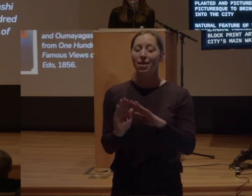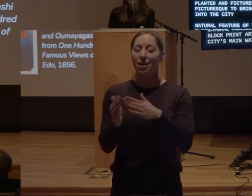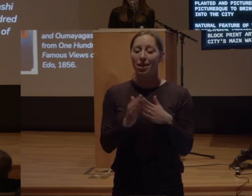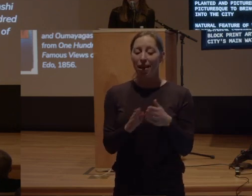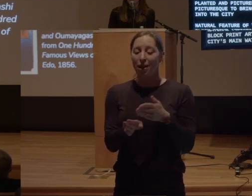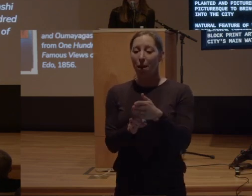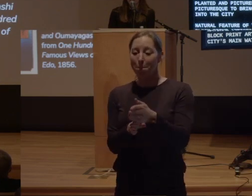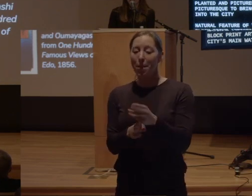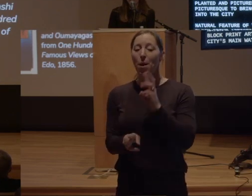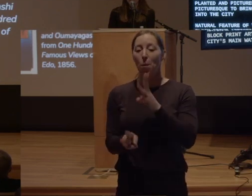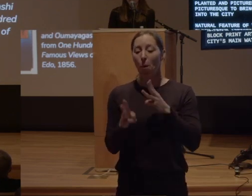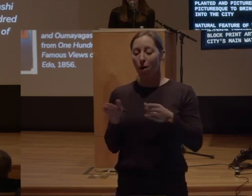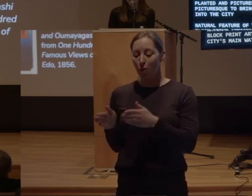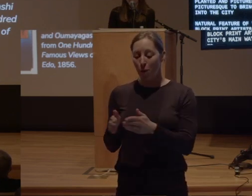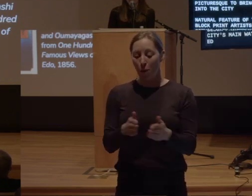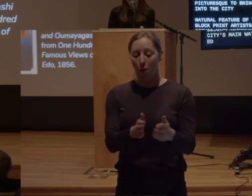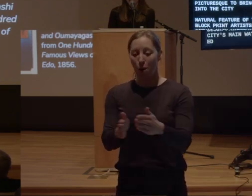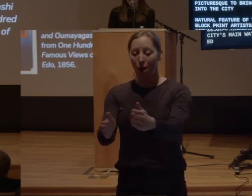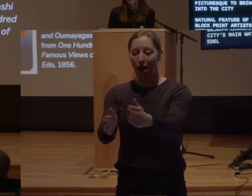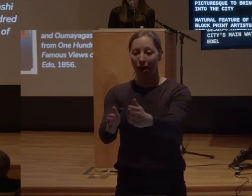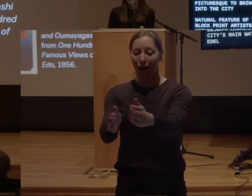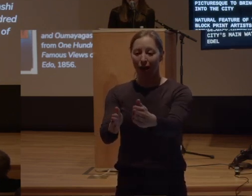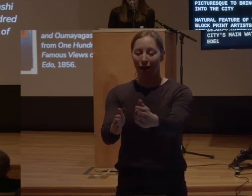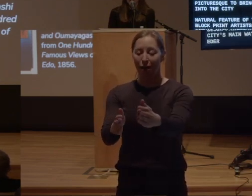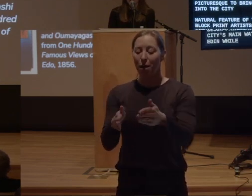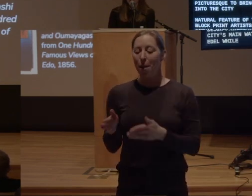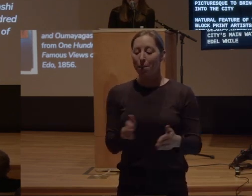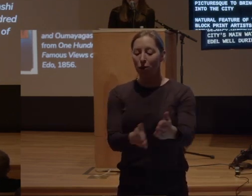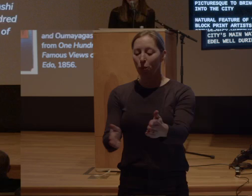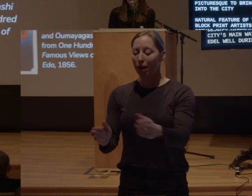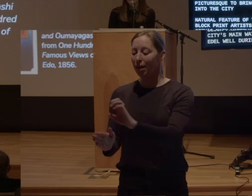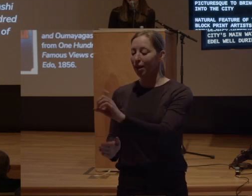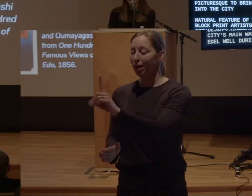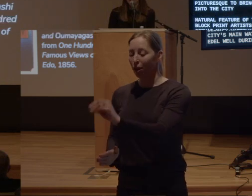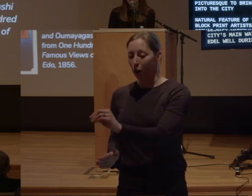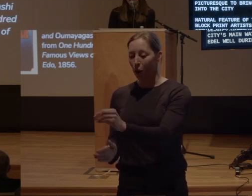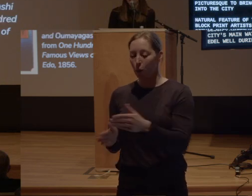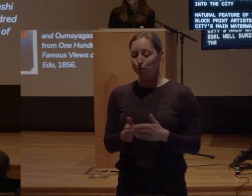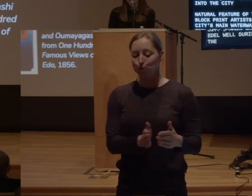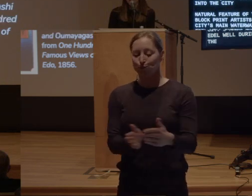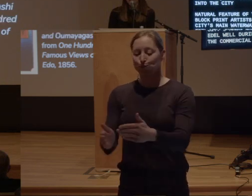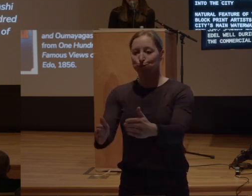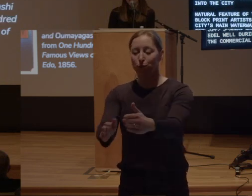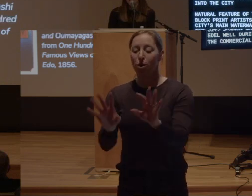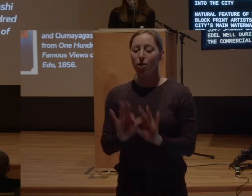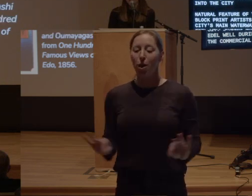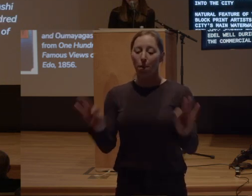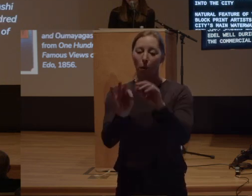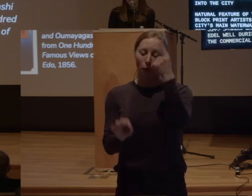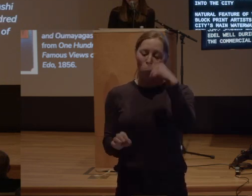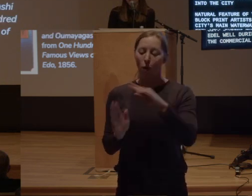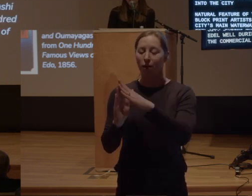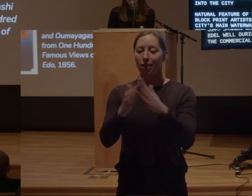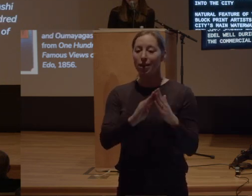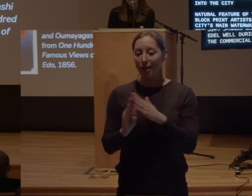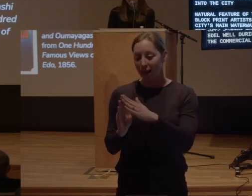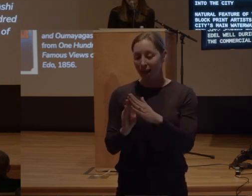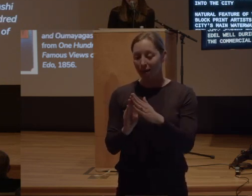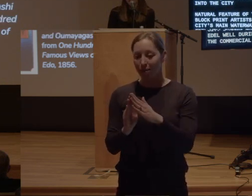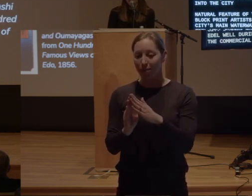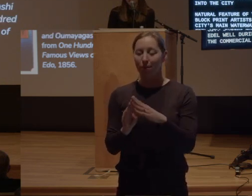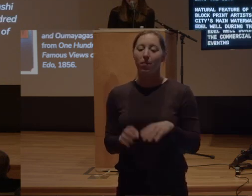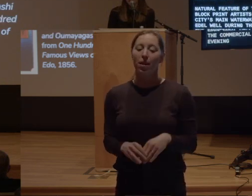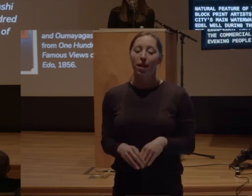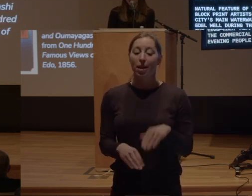running through the heart of Edo. While during the day, the river was vital to the commercial well-being of the city, in the